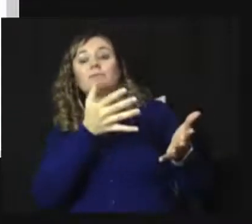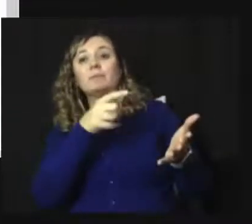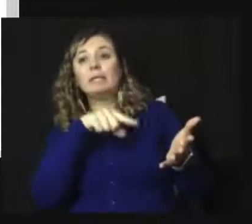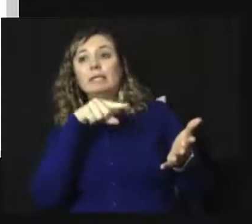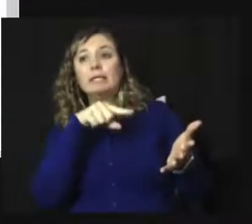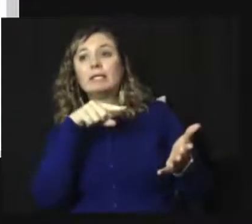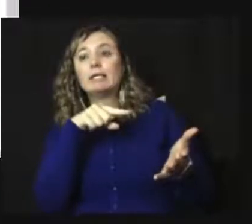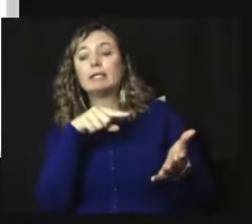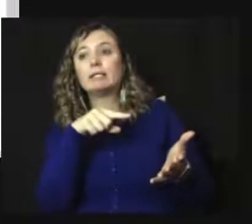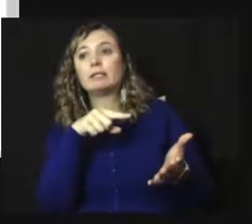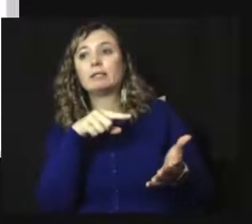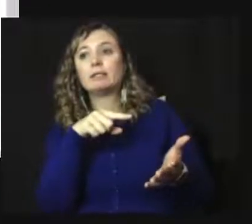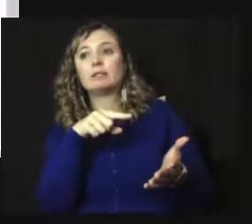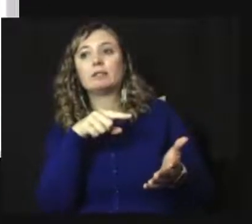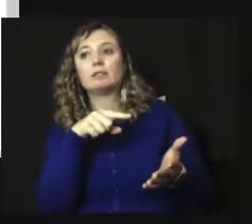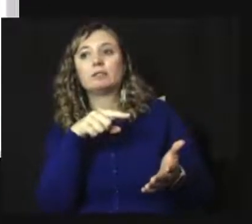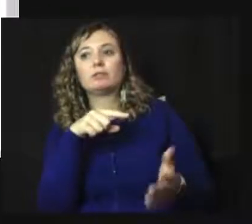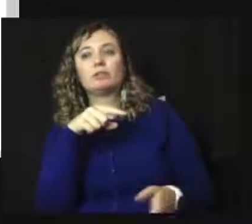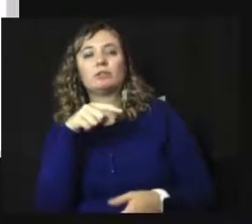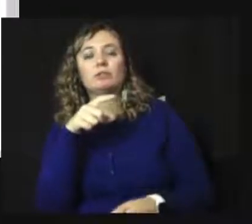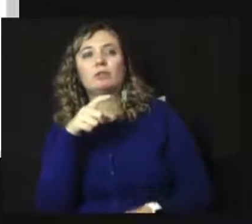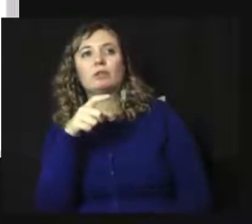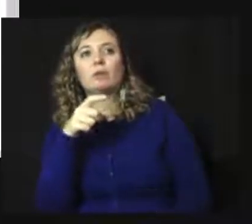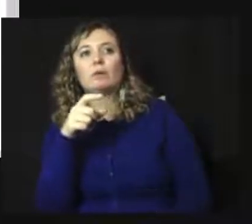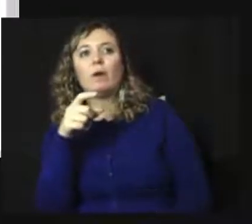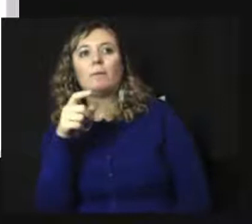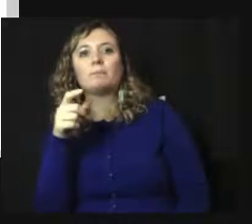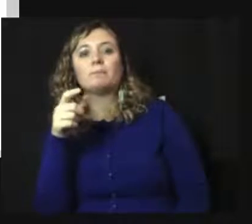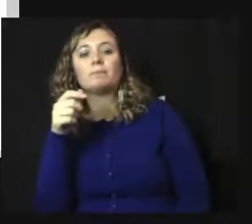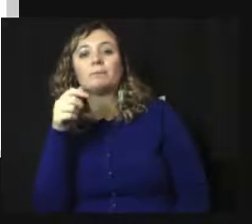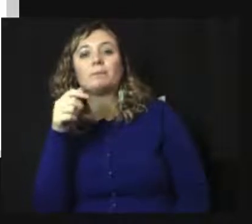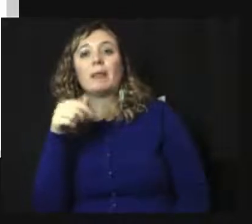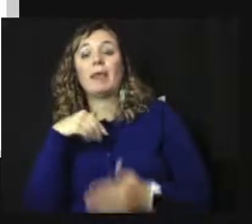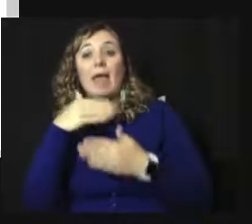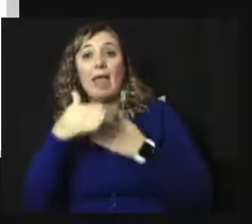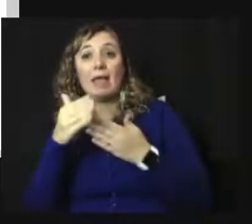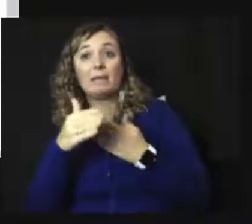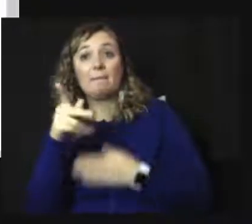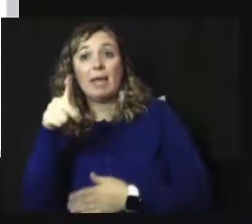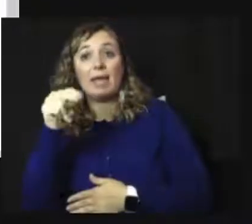to understand like my problem and my pain? And then Sheldon